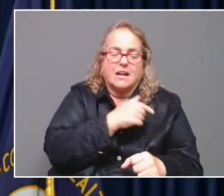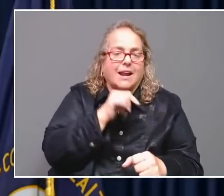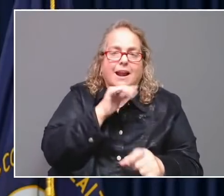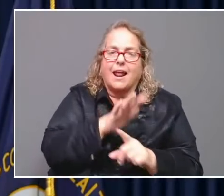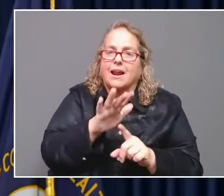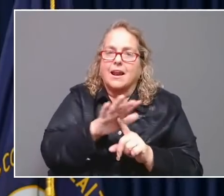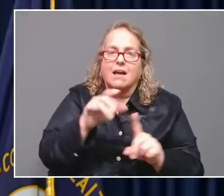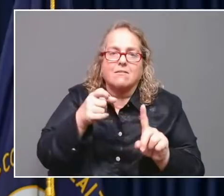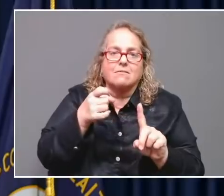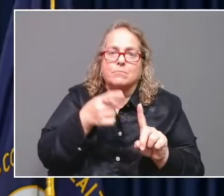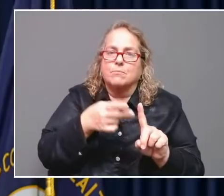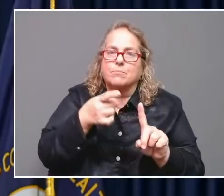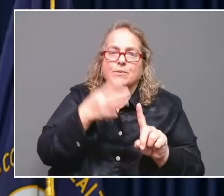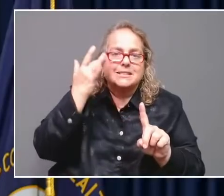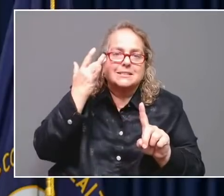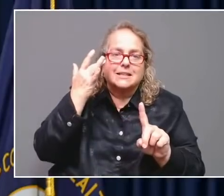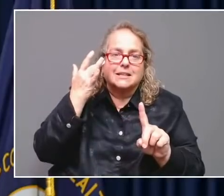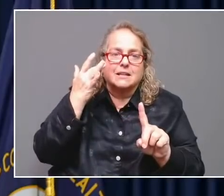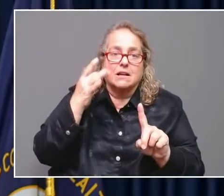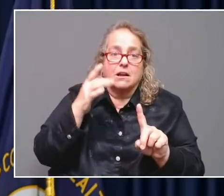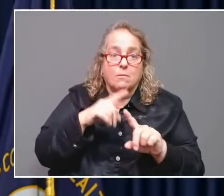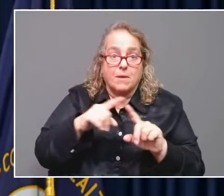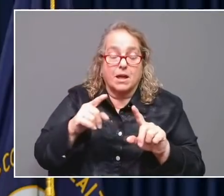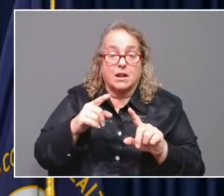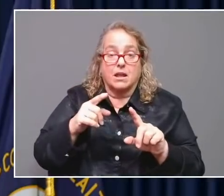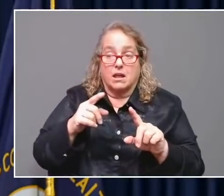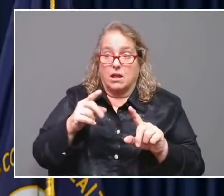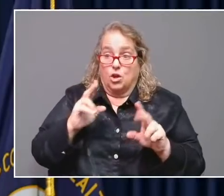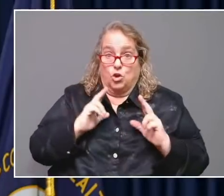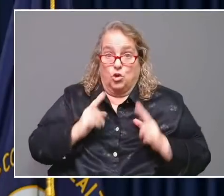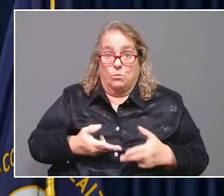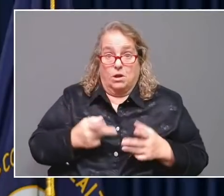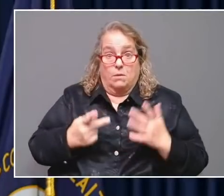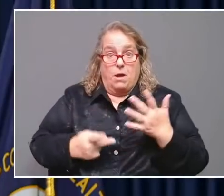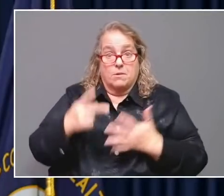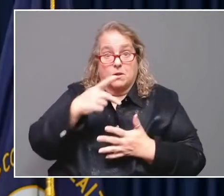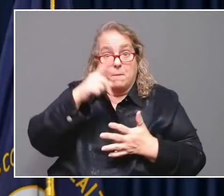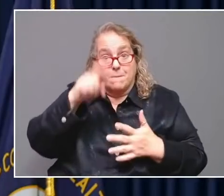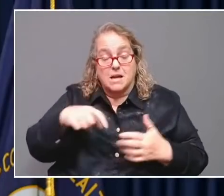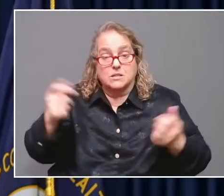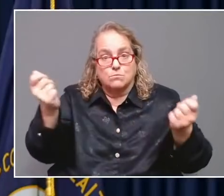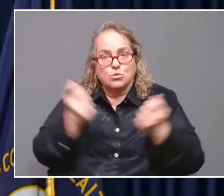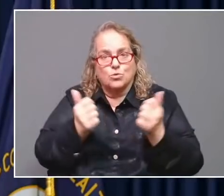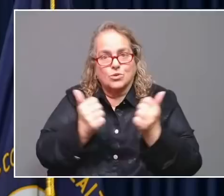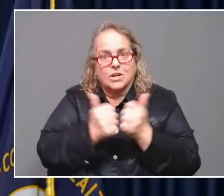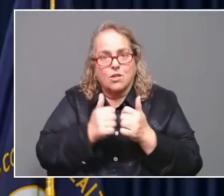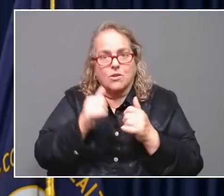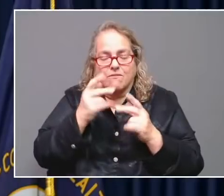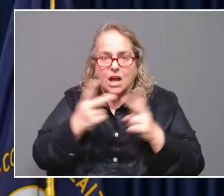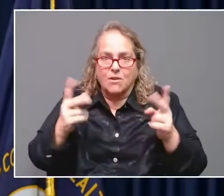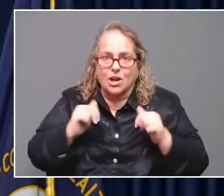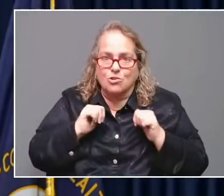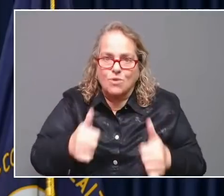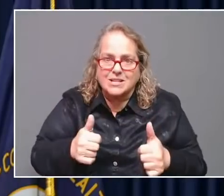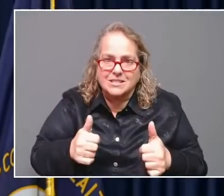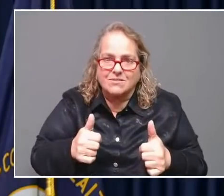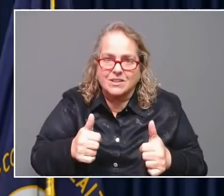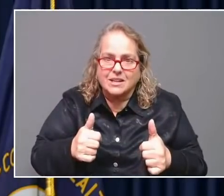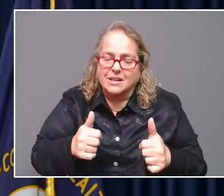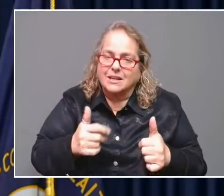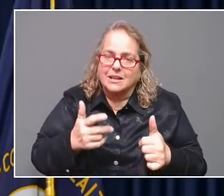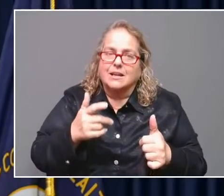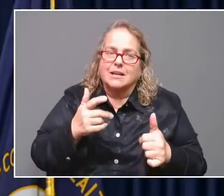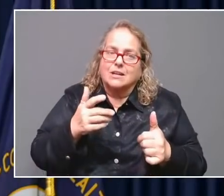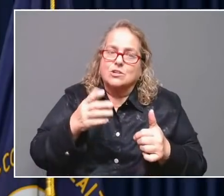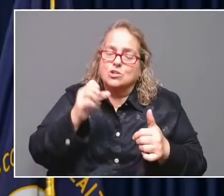population has pulled together this aggressively on a single infection in such a short period of time. So no, I think community immunity is still